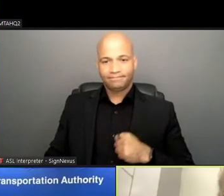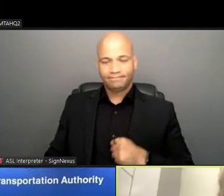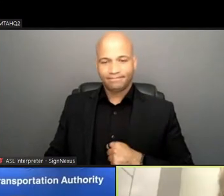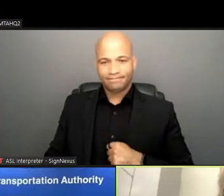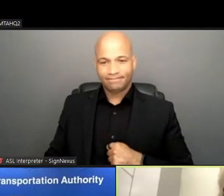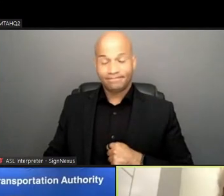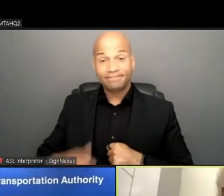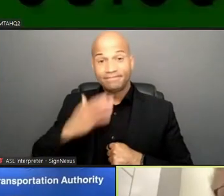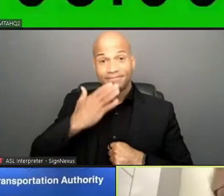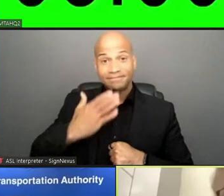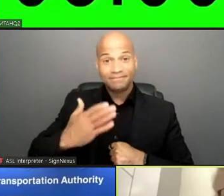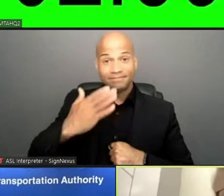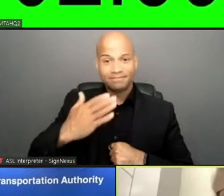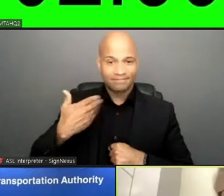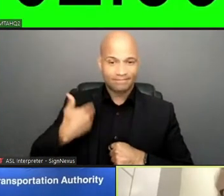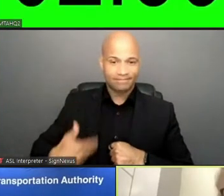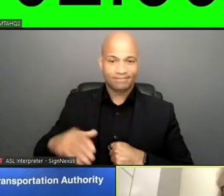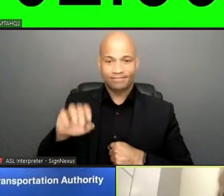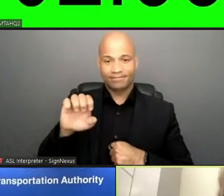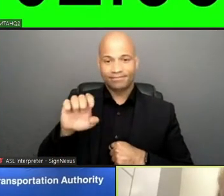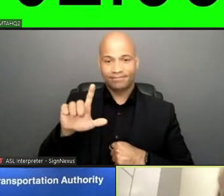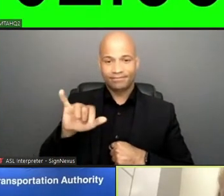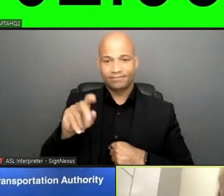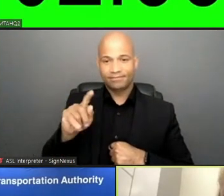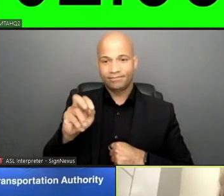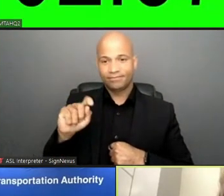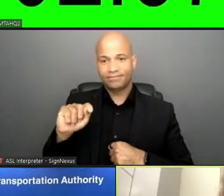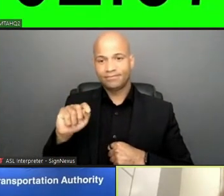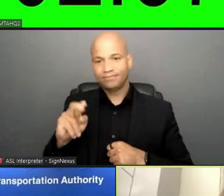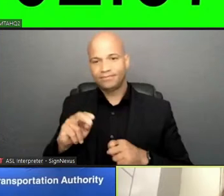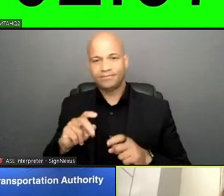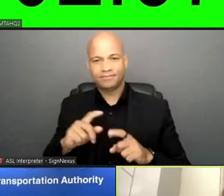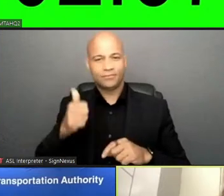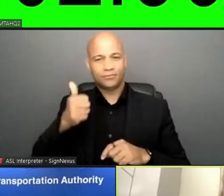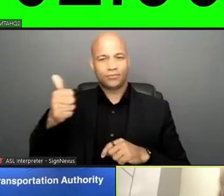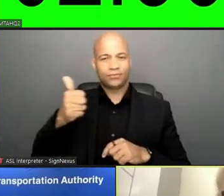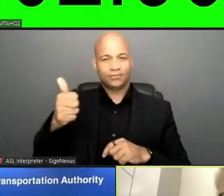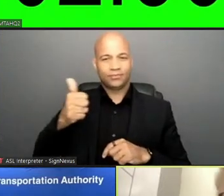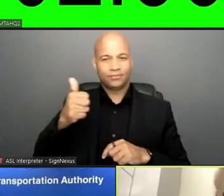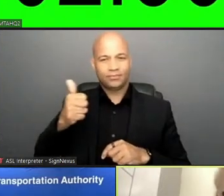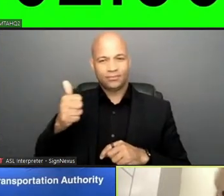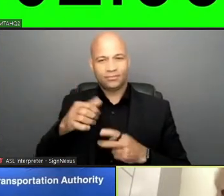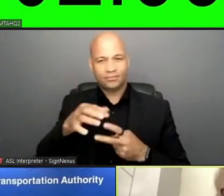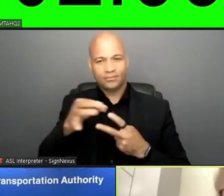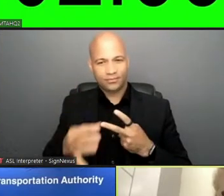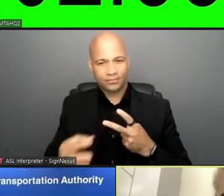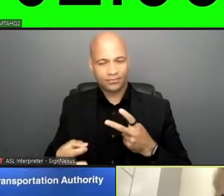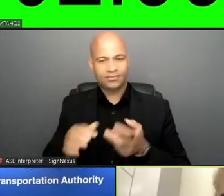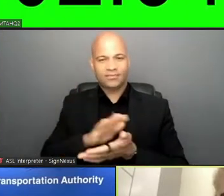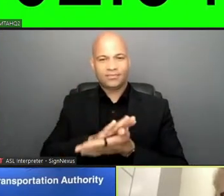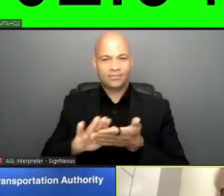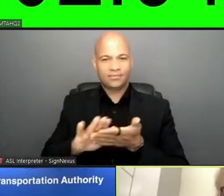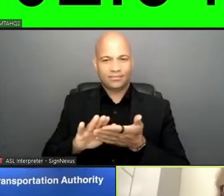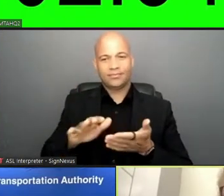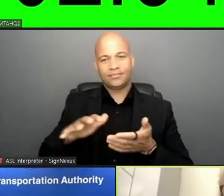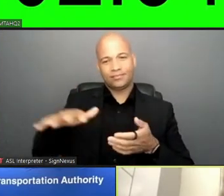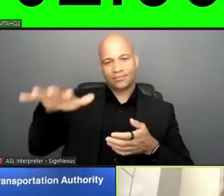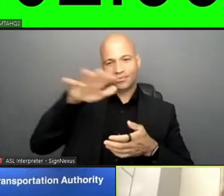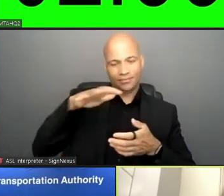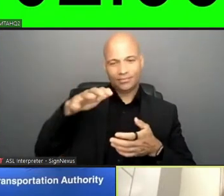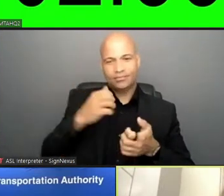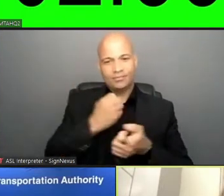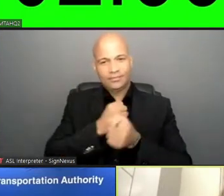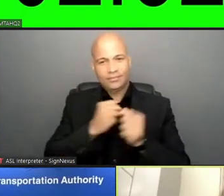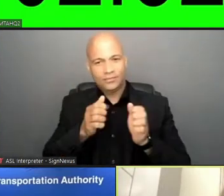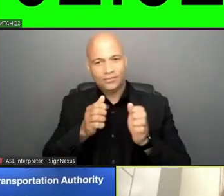good morning I'm Elizabeth Adams with Transportation alternatives for cleaner air safer streets and better Transit we need